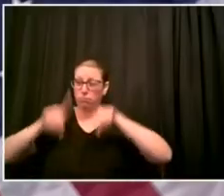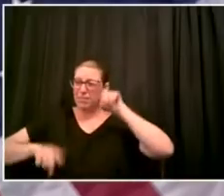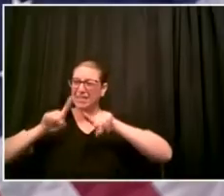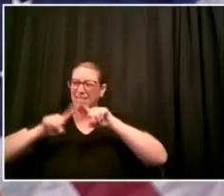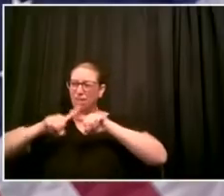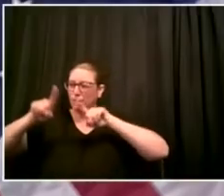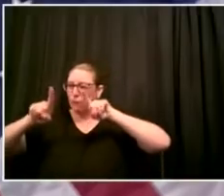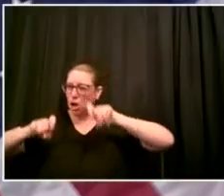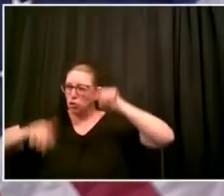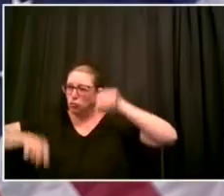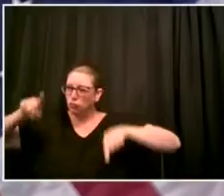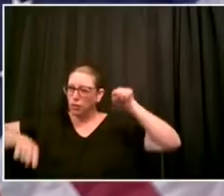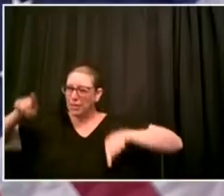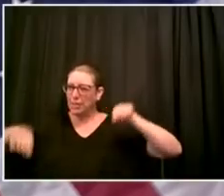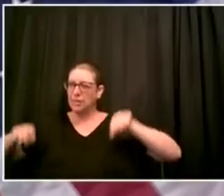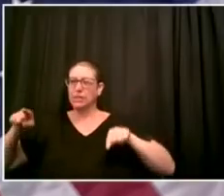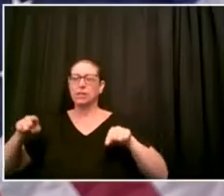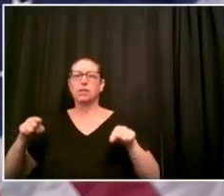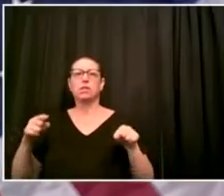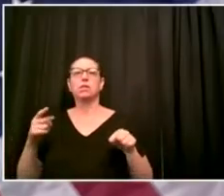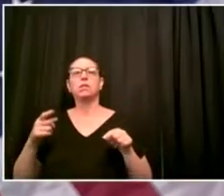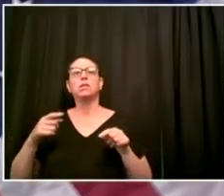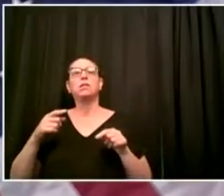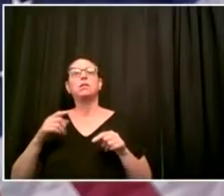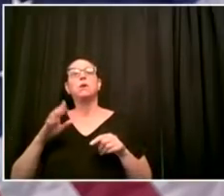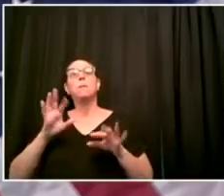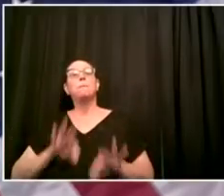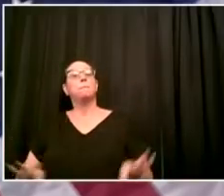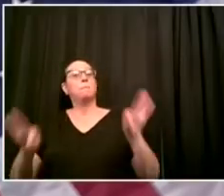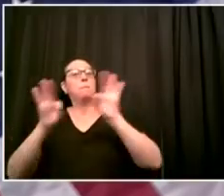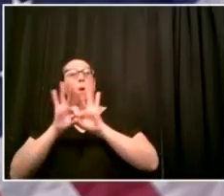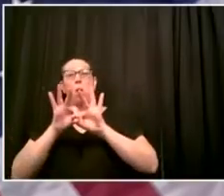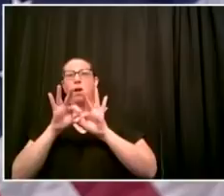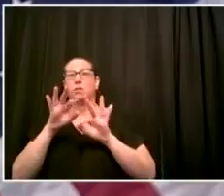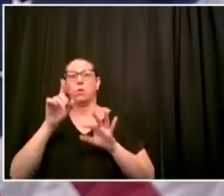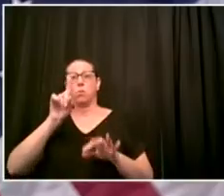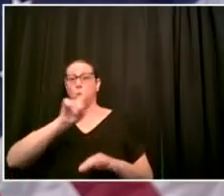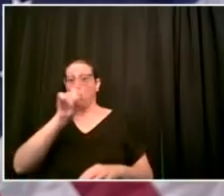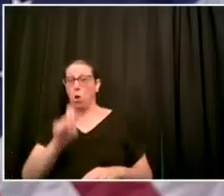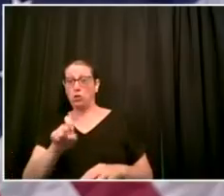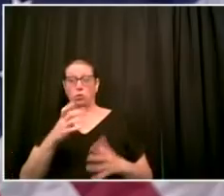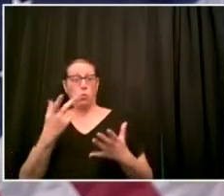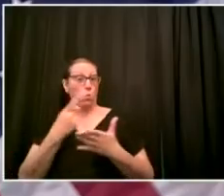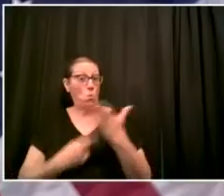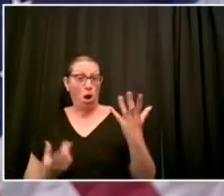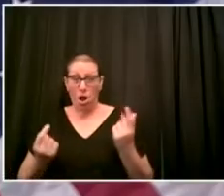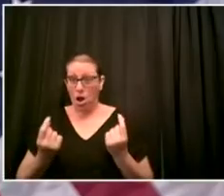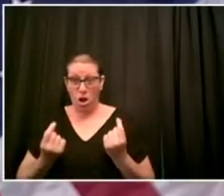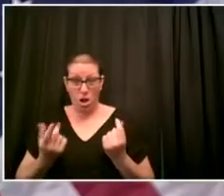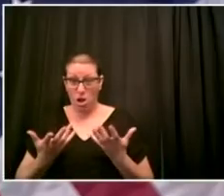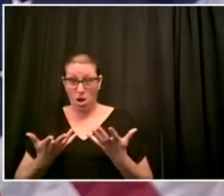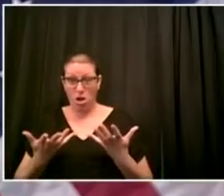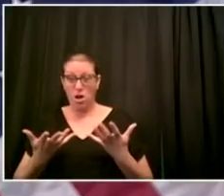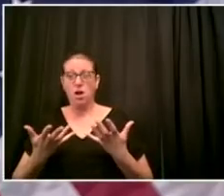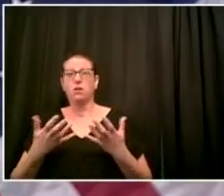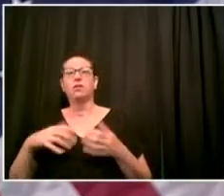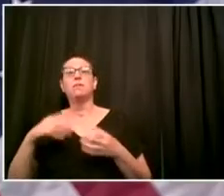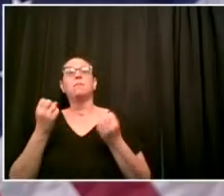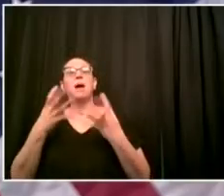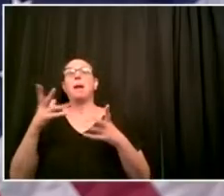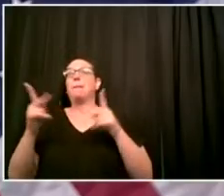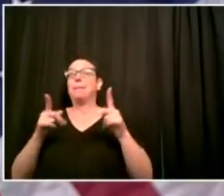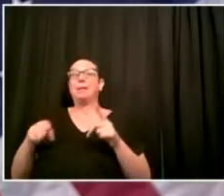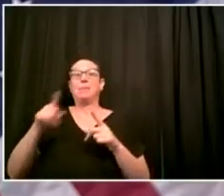a big question here is how much people didn't seek health care even well before this crisis, or during